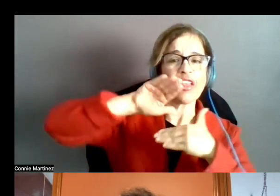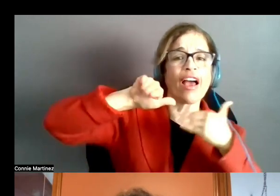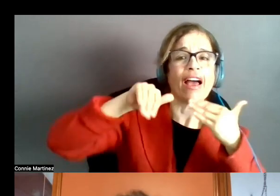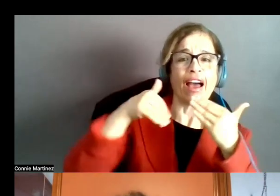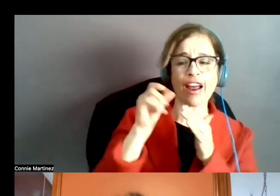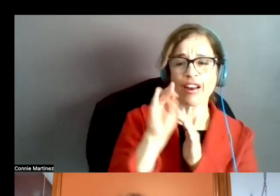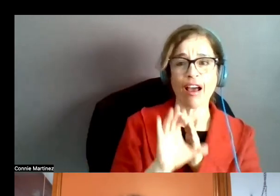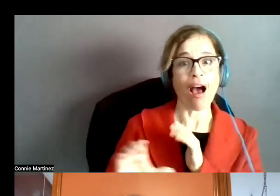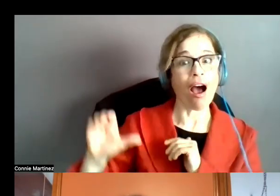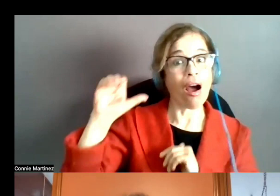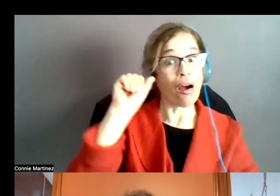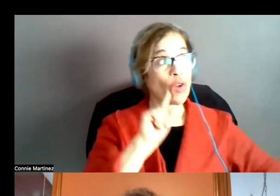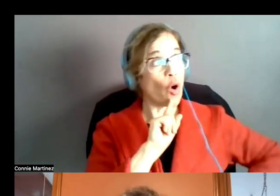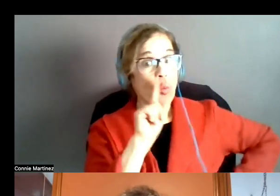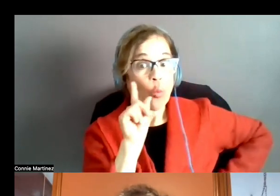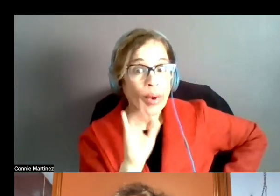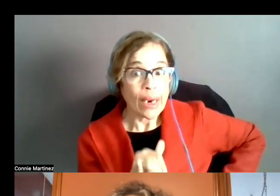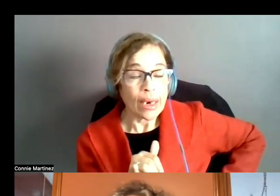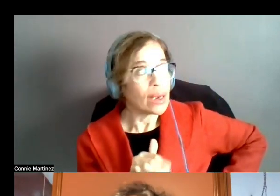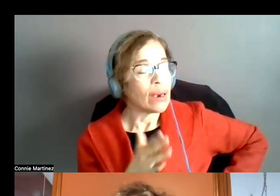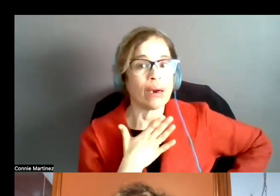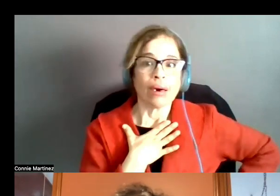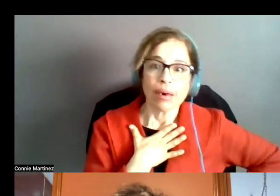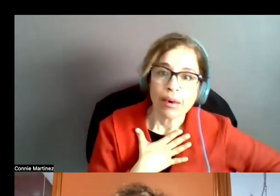of Africa. Wow. Yeah, so